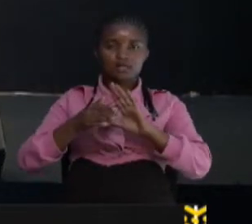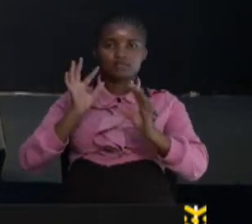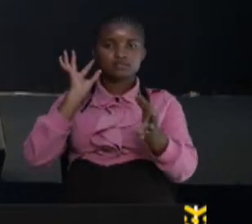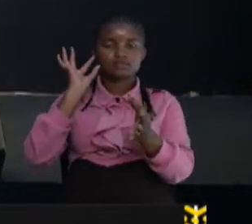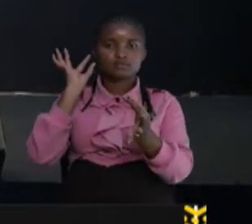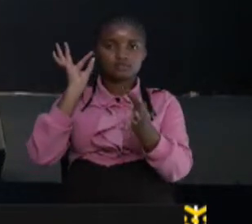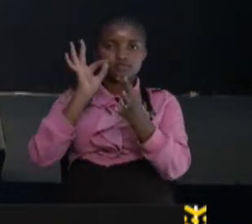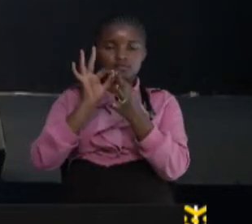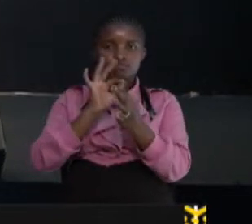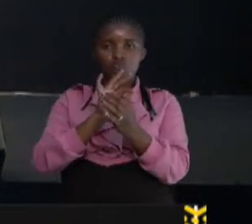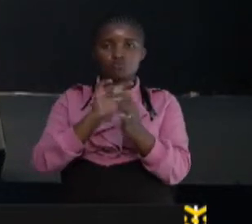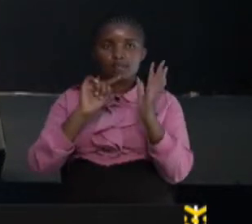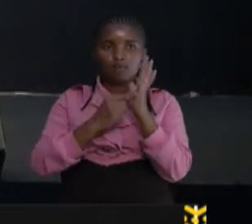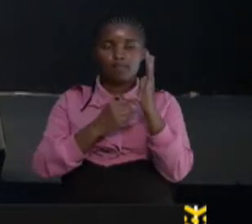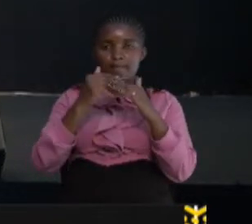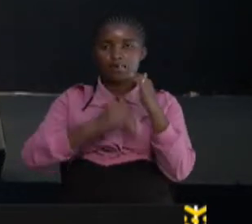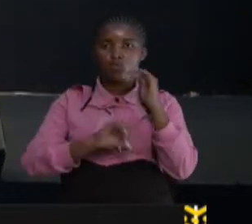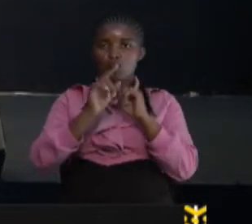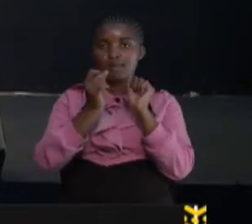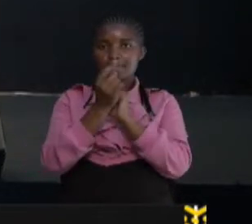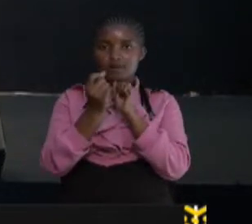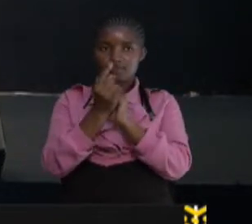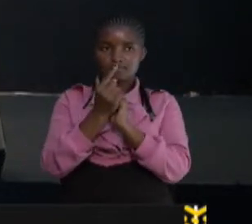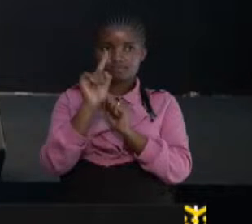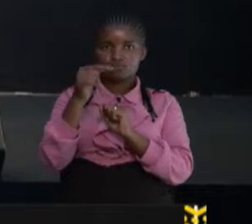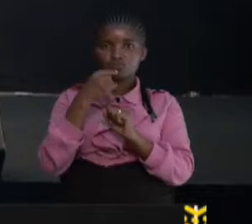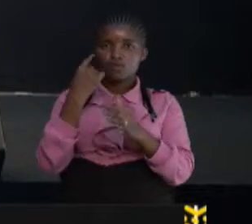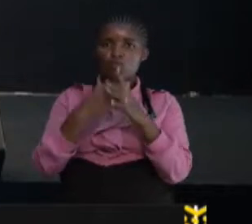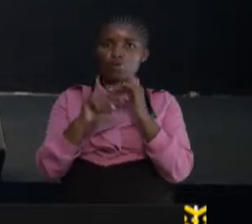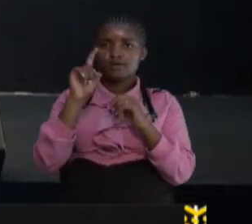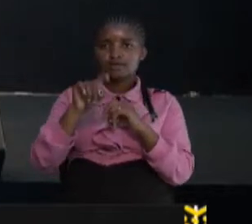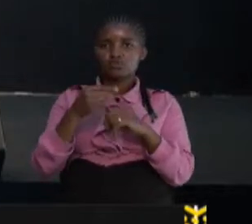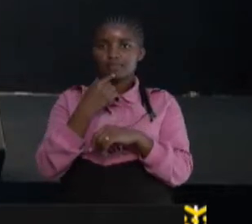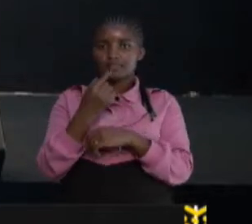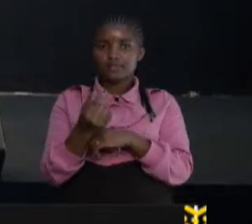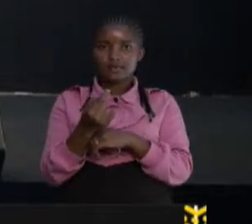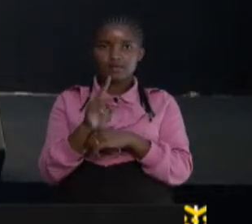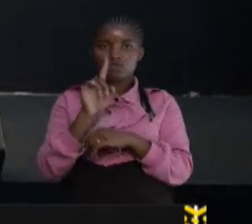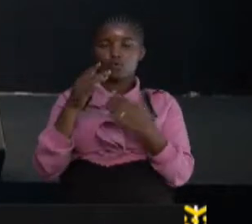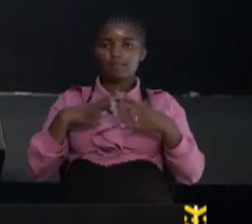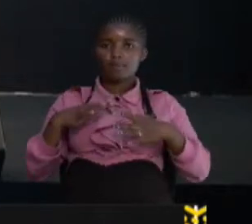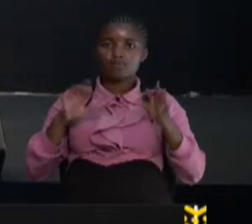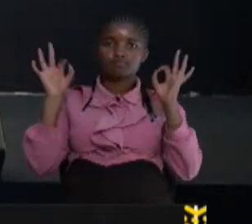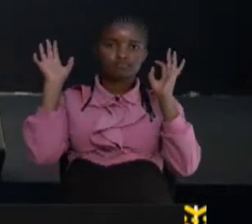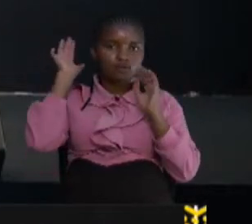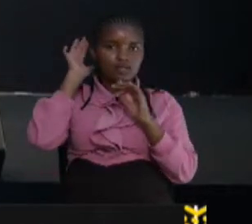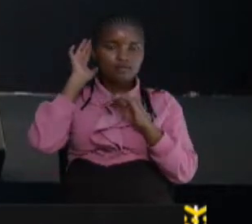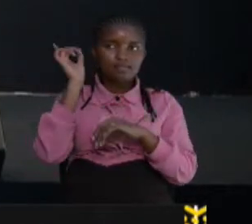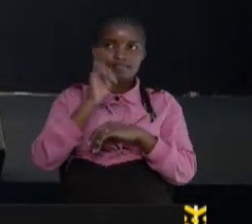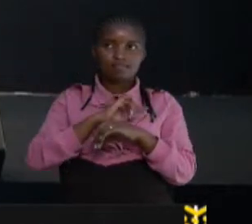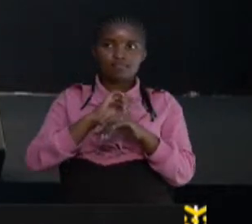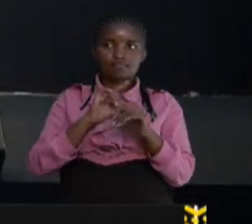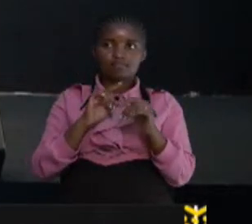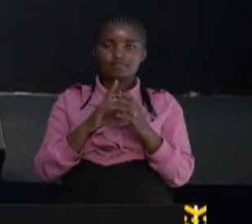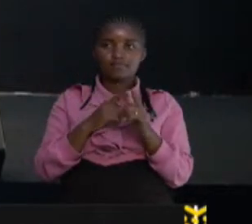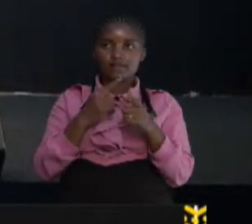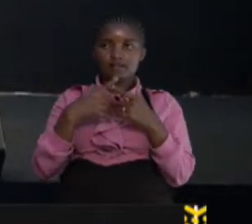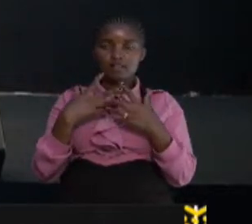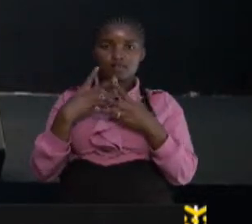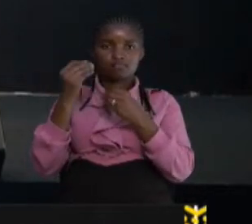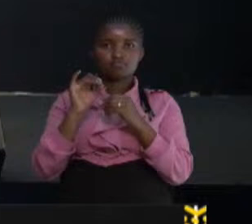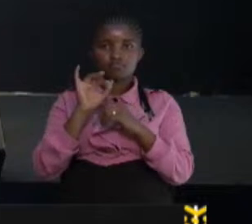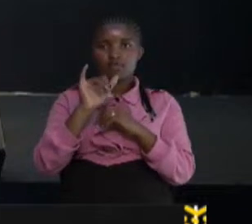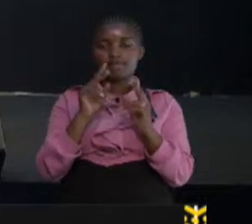below a minute. All right? You've said what needs to be said. Your audience have heard you and they're gone. All right? So